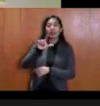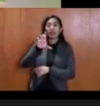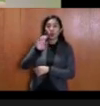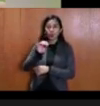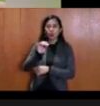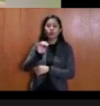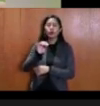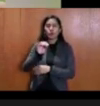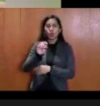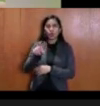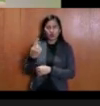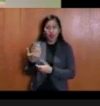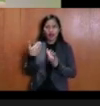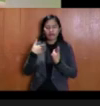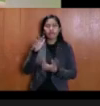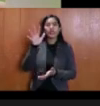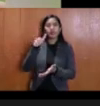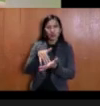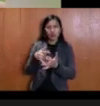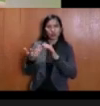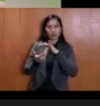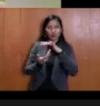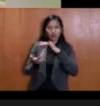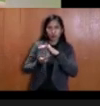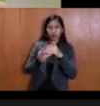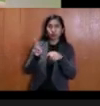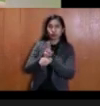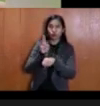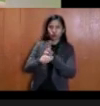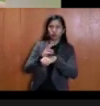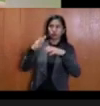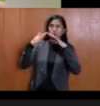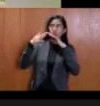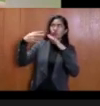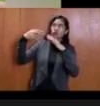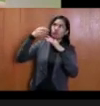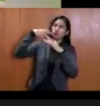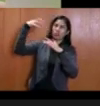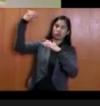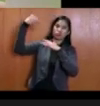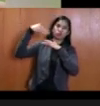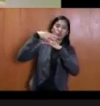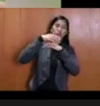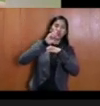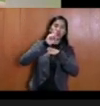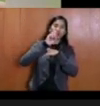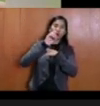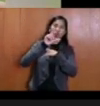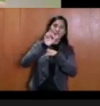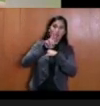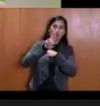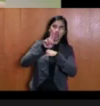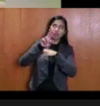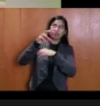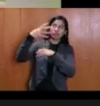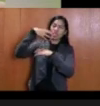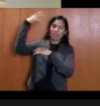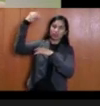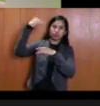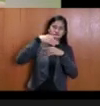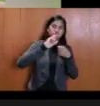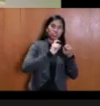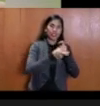about 5,000 customers, I believe. Like an internet of energy sort of thing. Yes. The grid becomes two-way. Yes. I